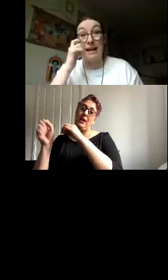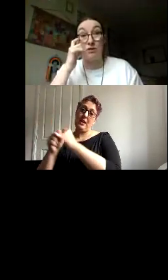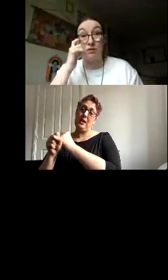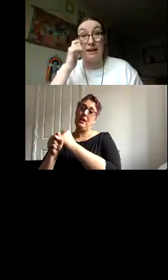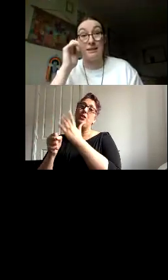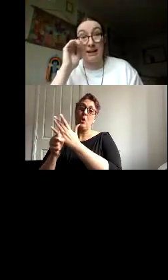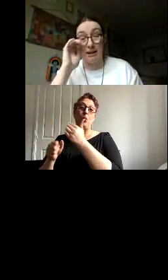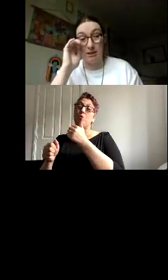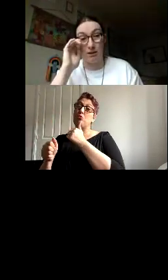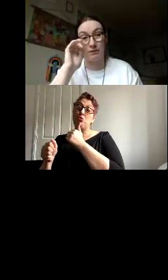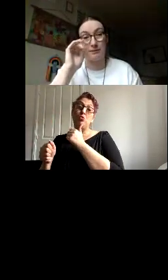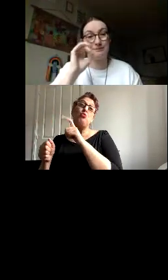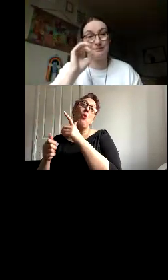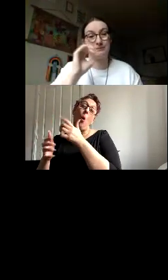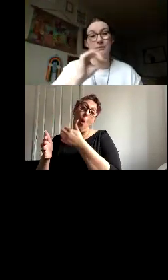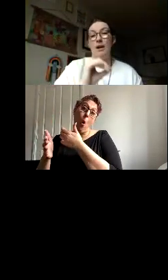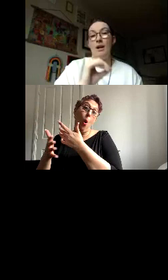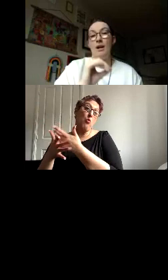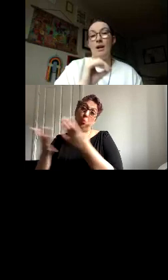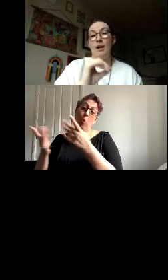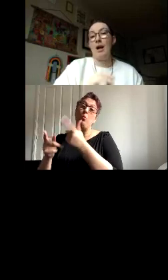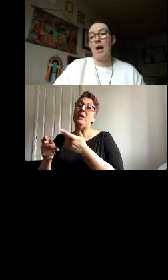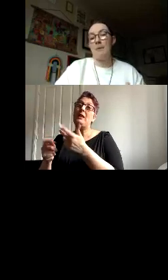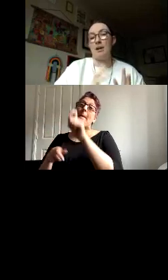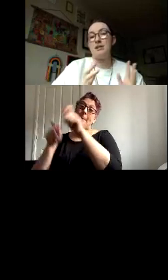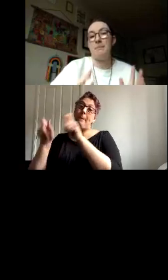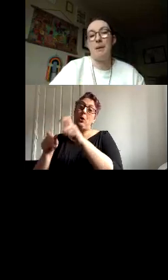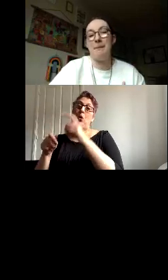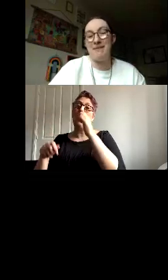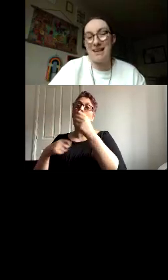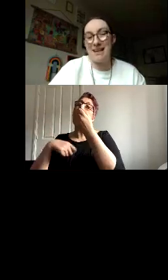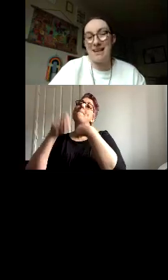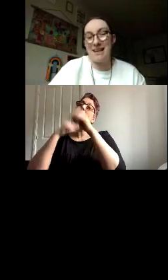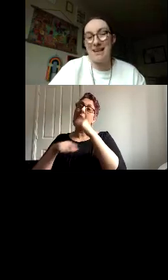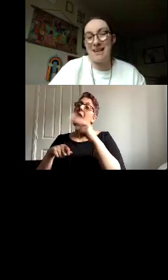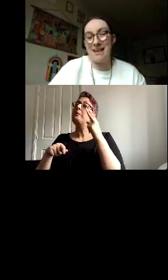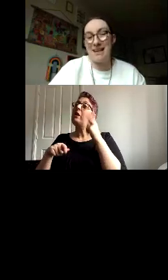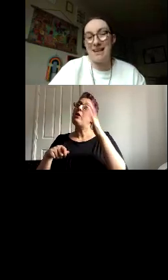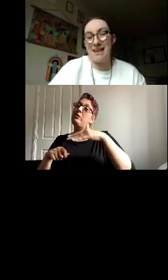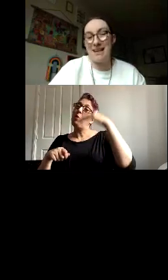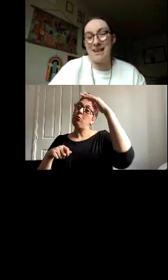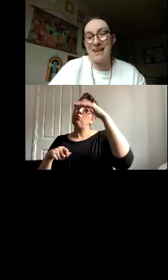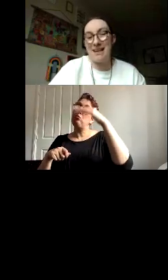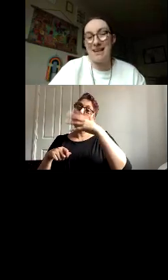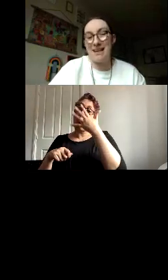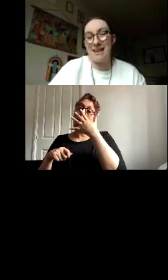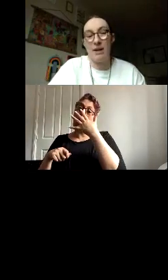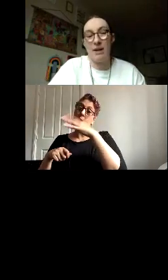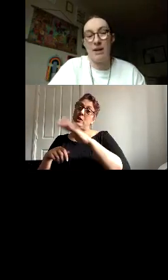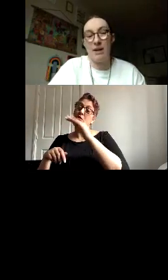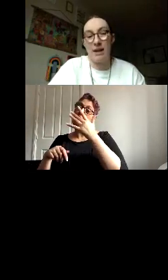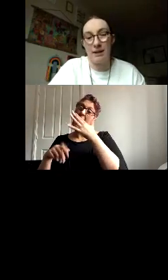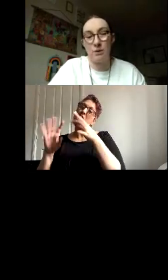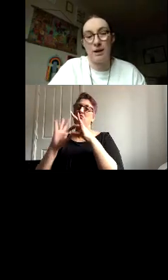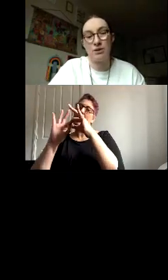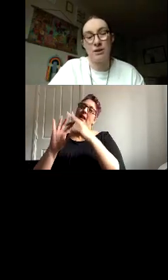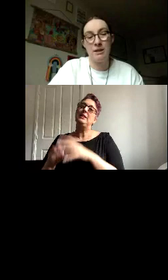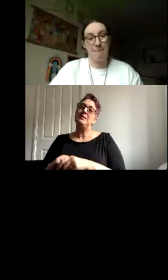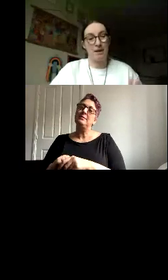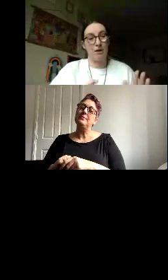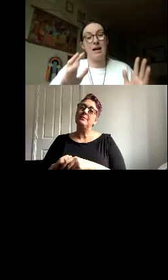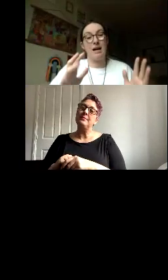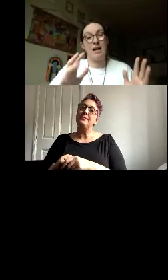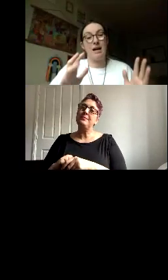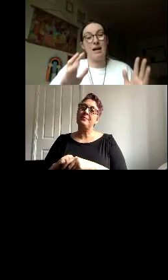with age-related hearing loss. I'm going to put a bit of caveat in here about language, because